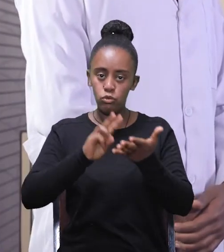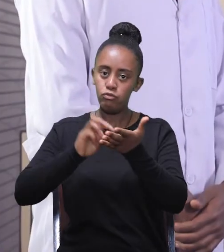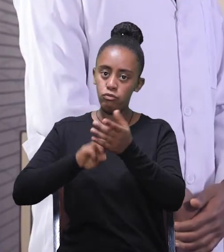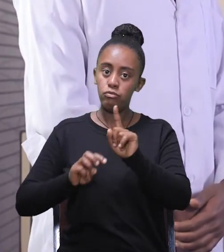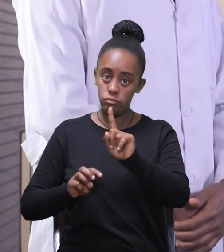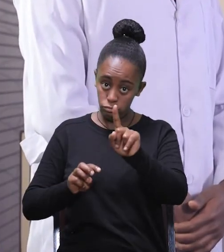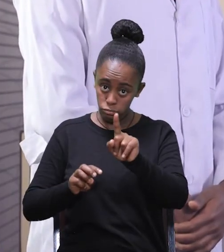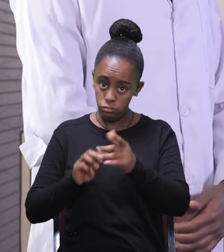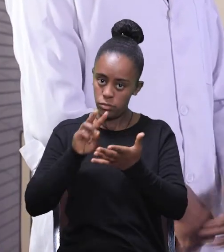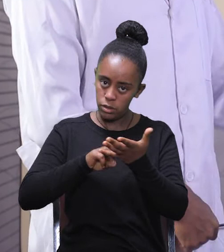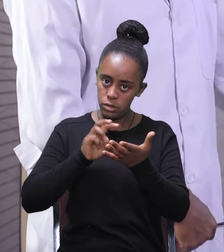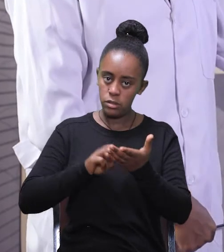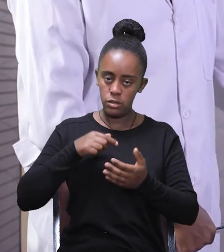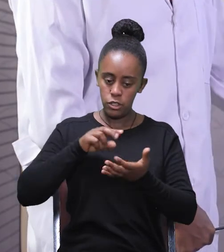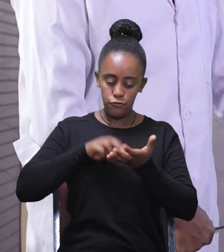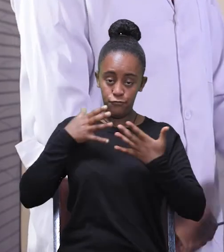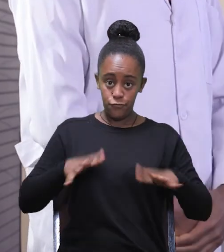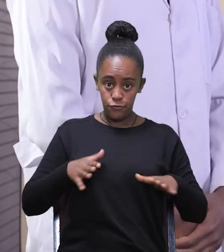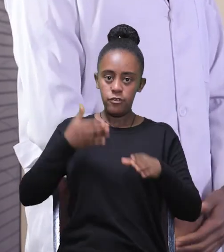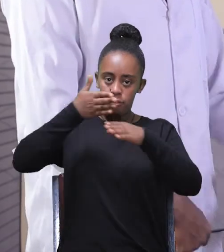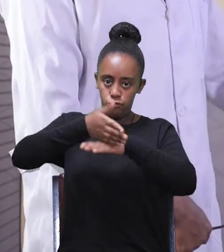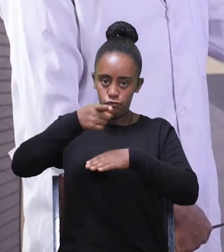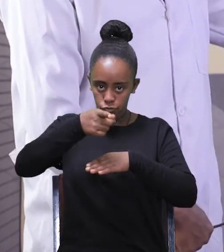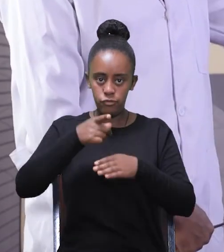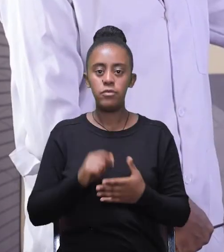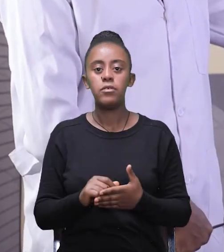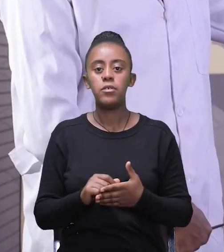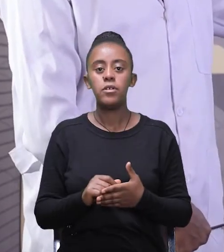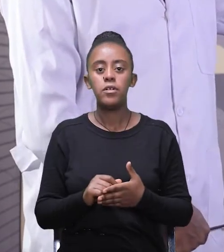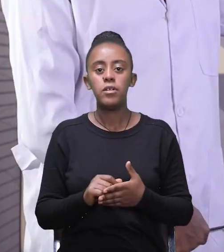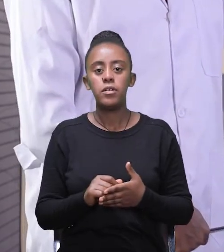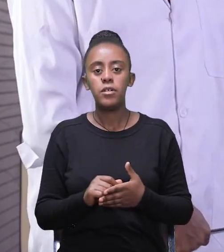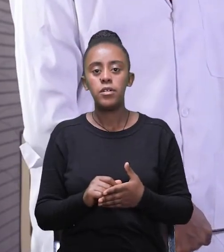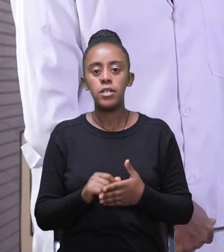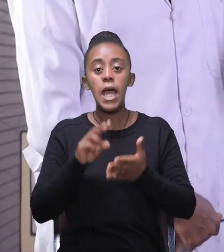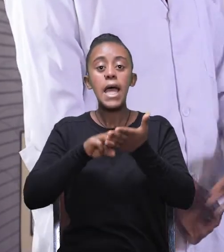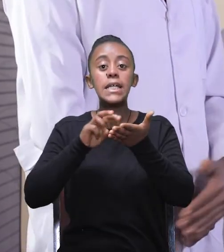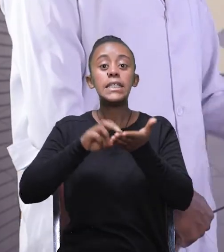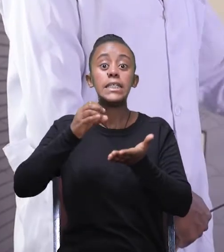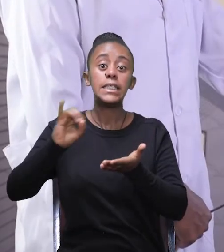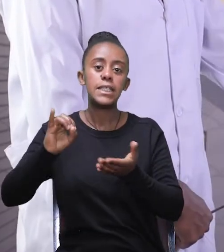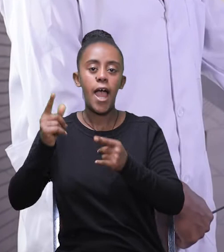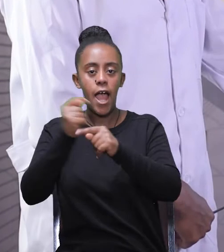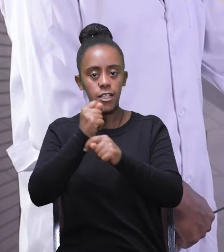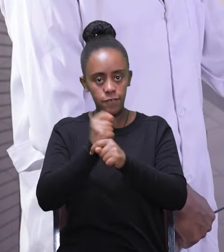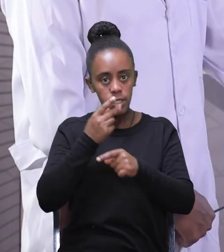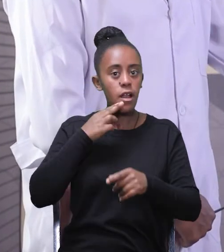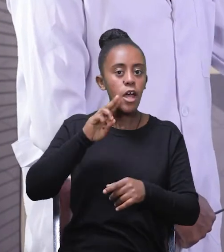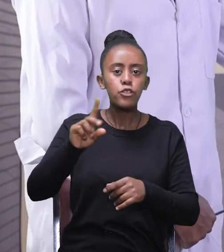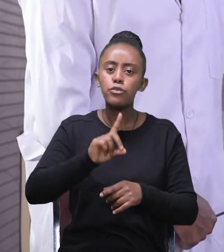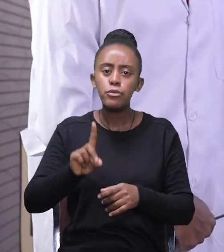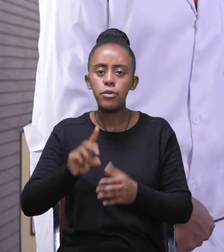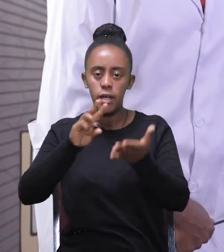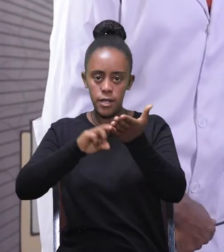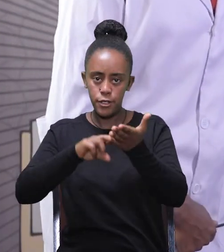You have to read after me the two sentences. Look at number 2 is reading activity. The direction it says,